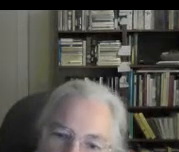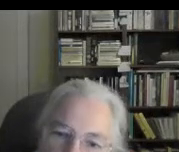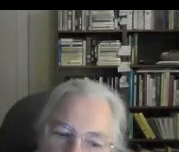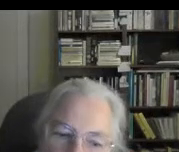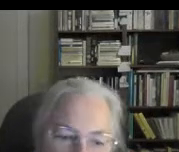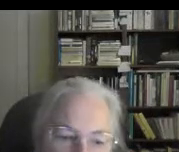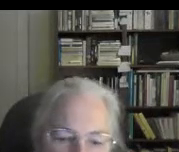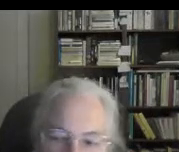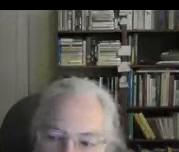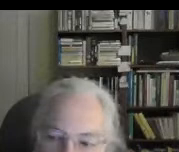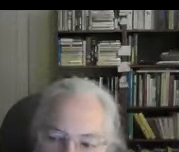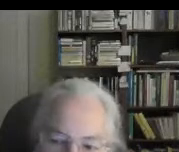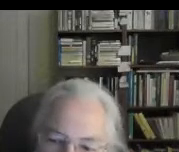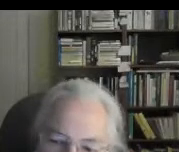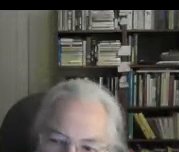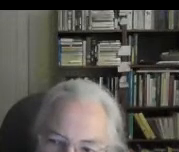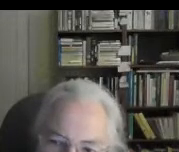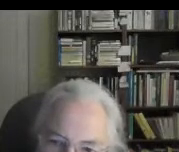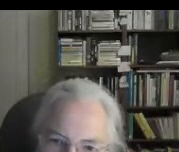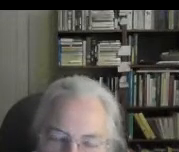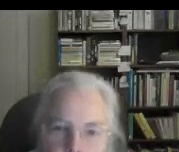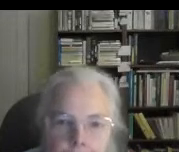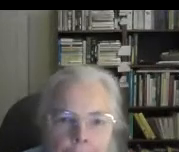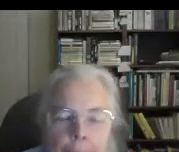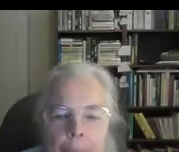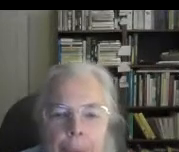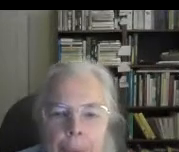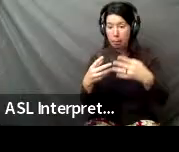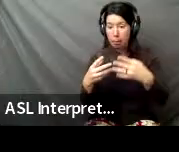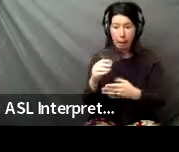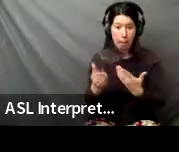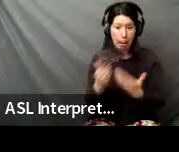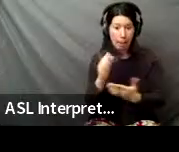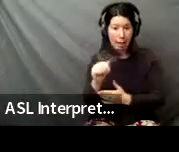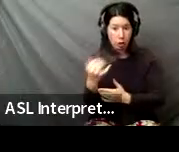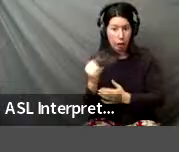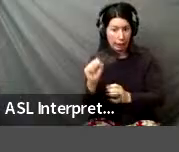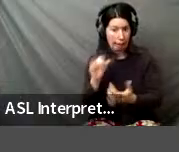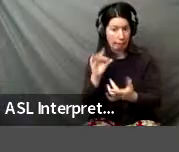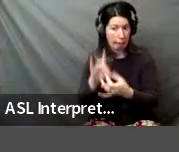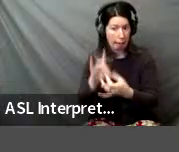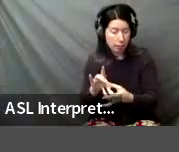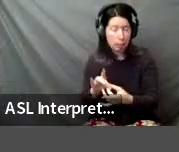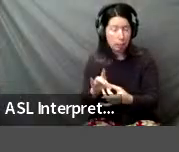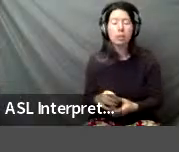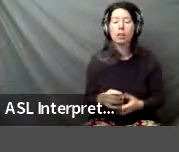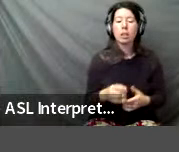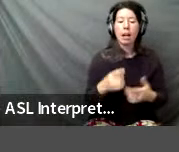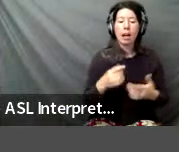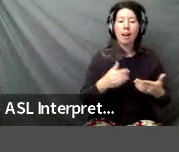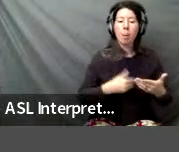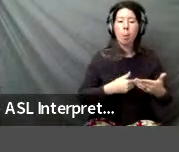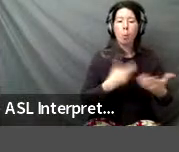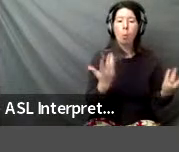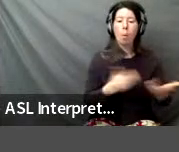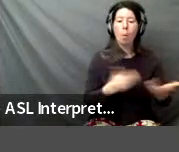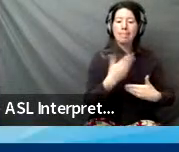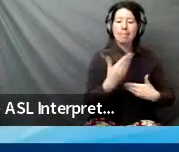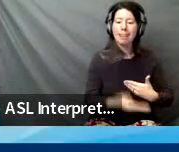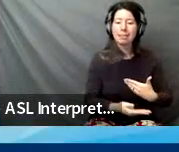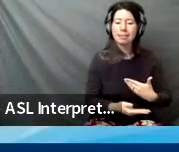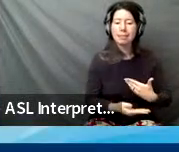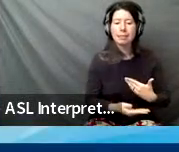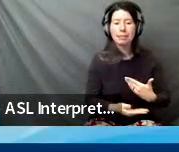could pull up, and maybe by then AJ audio will connect up the what's next slide.